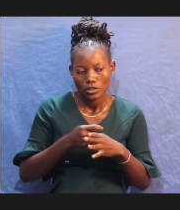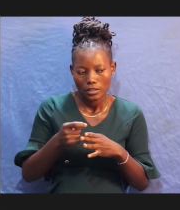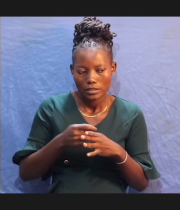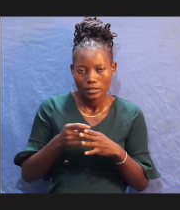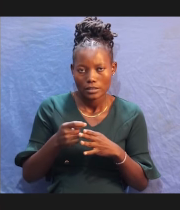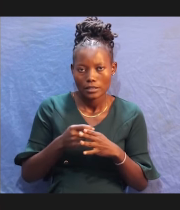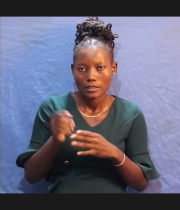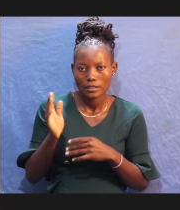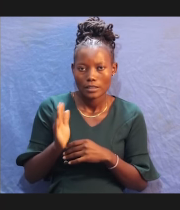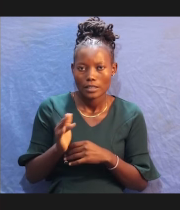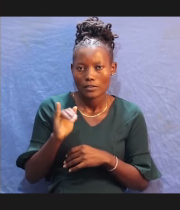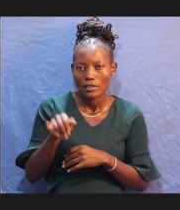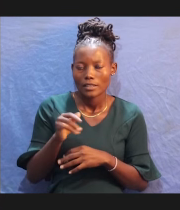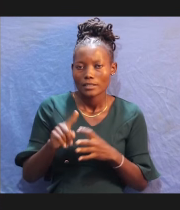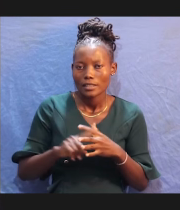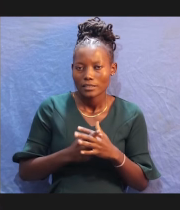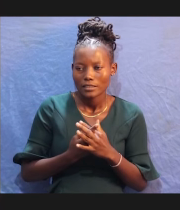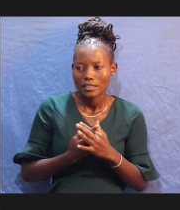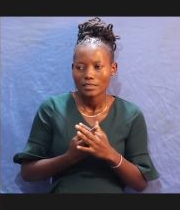started with